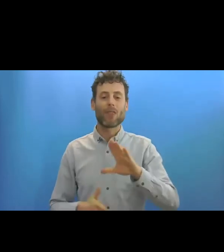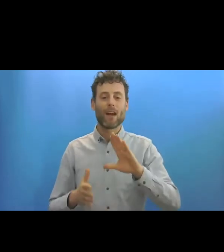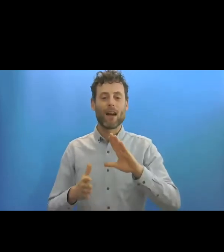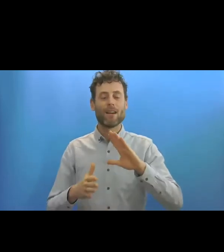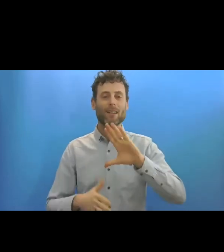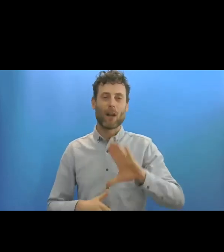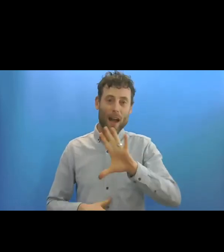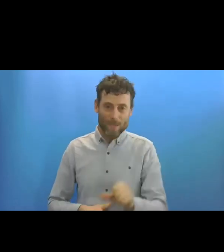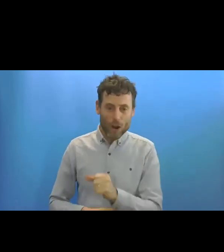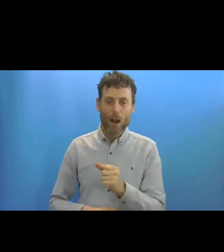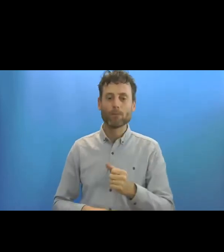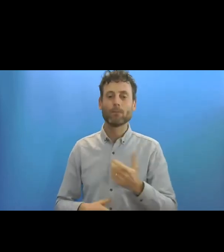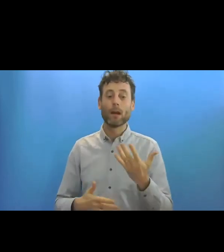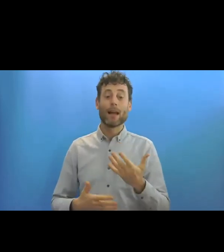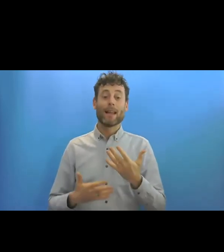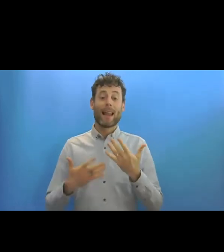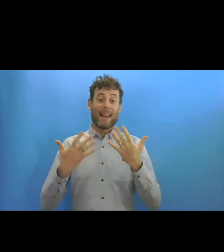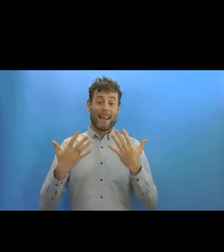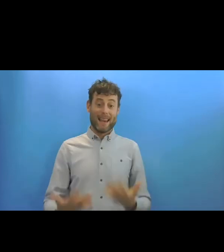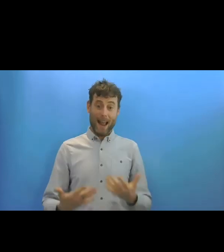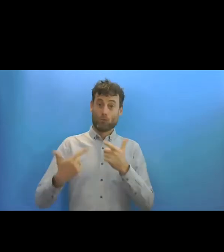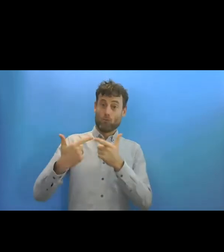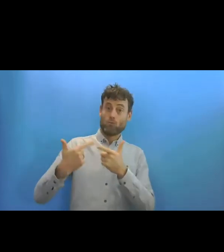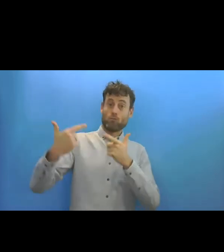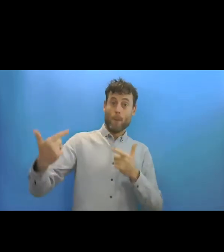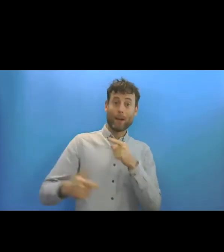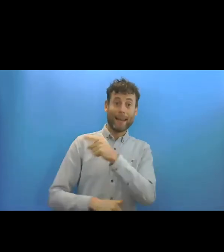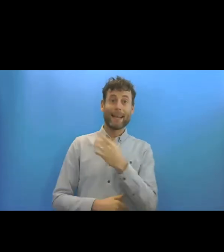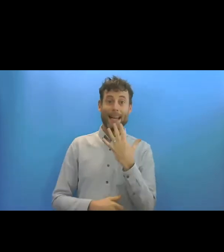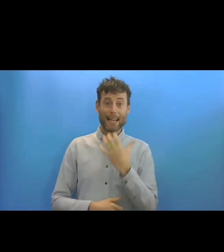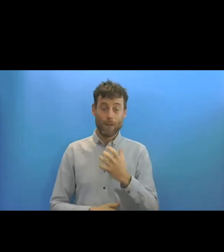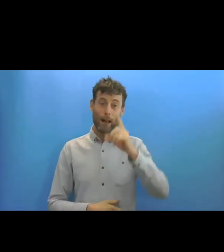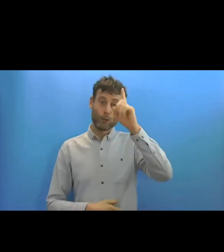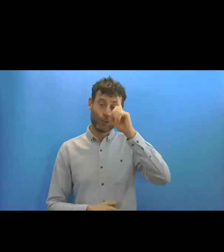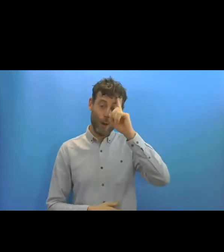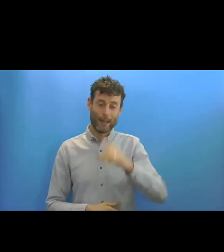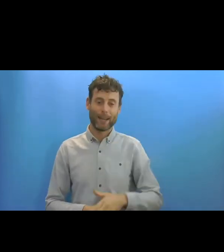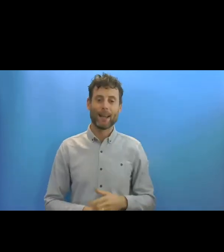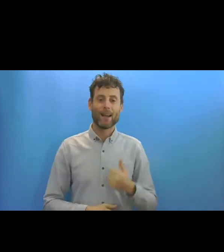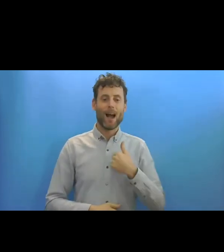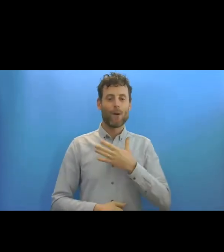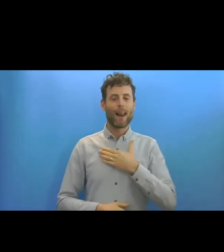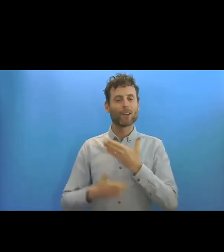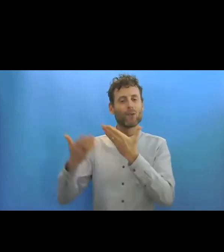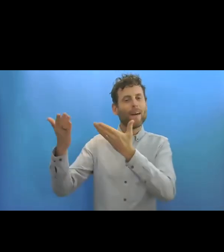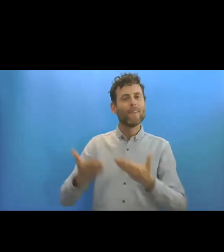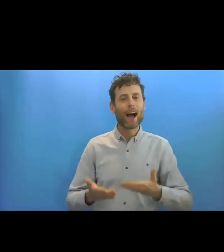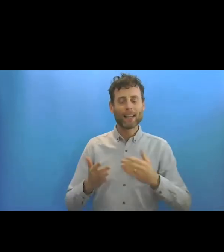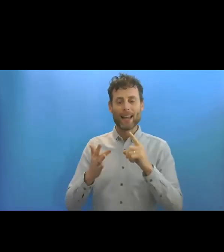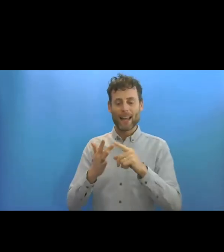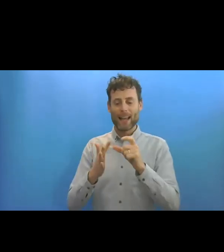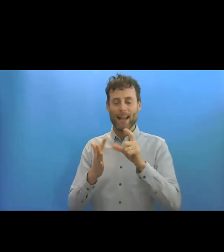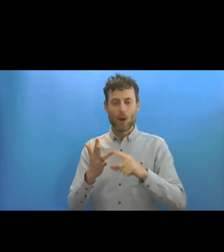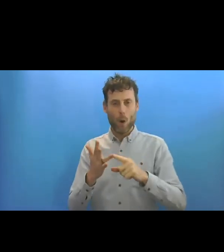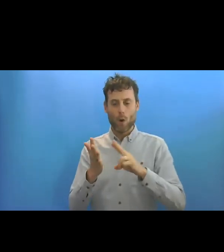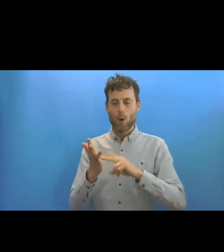from Israel and Germany. So I'd like to invite Ido and Noah to pop on and just